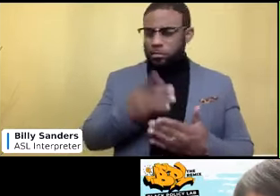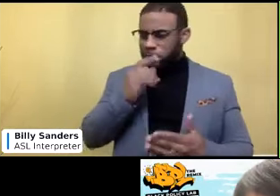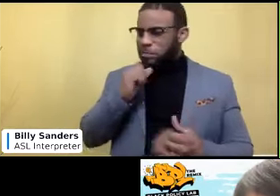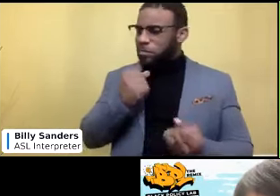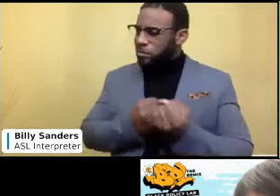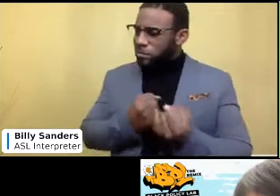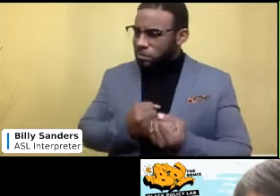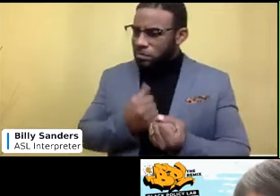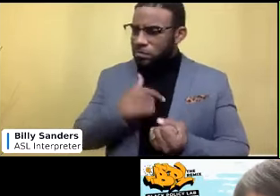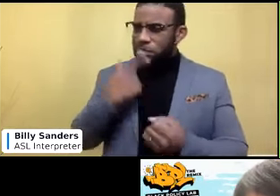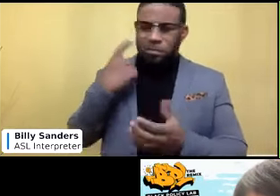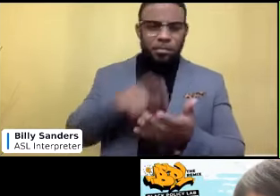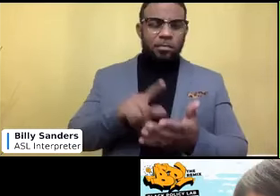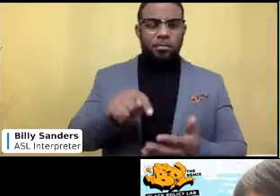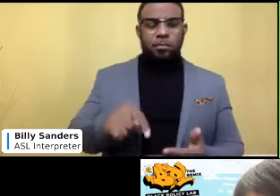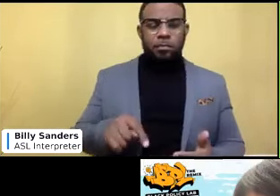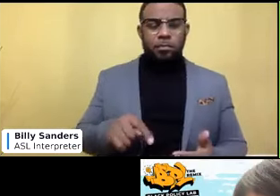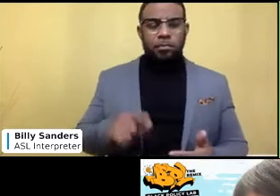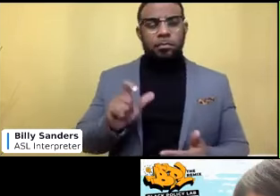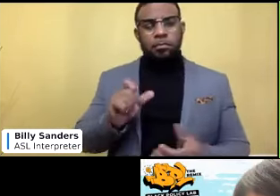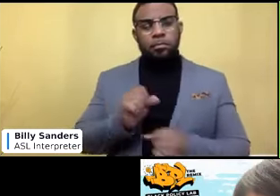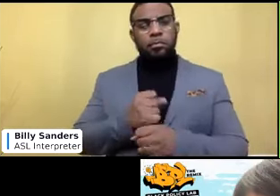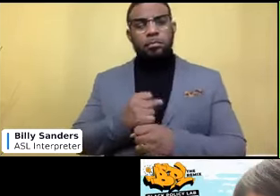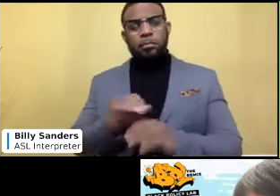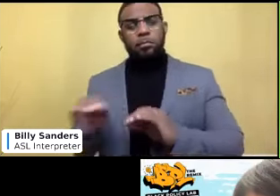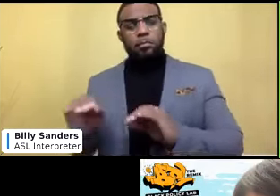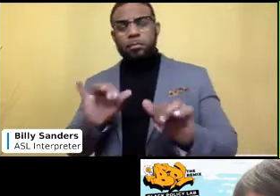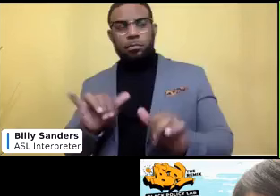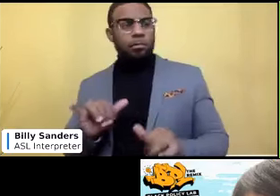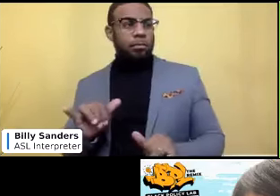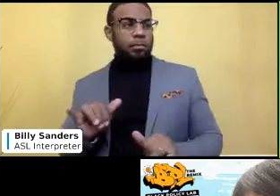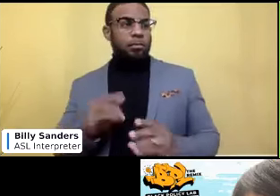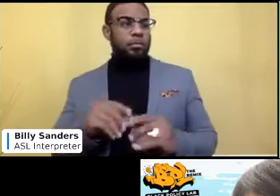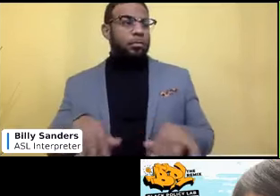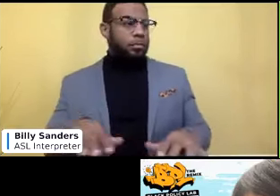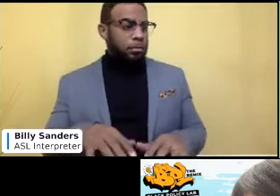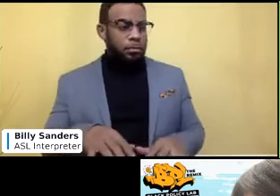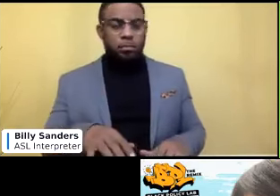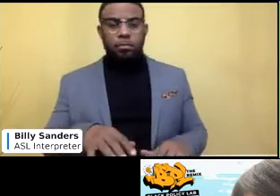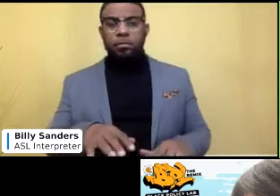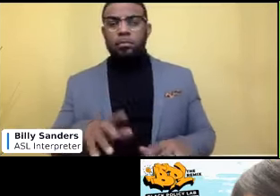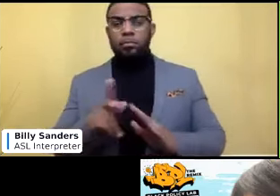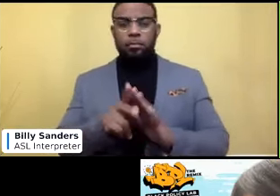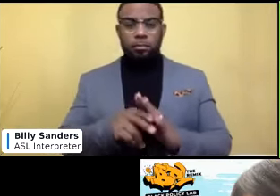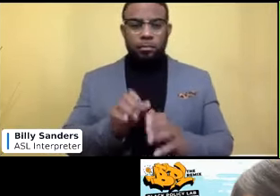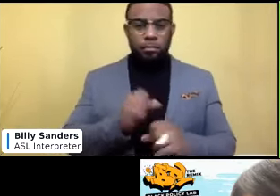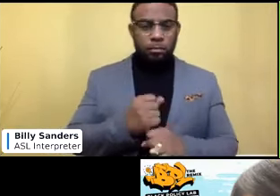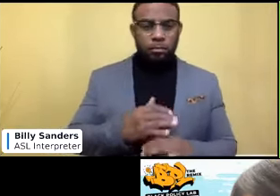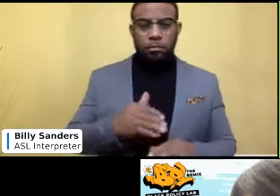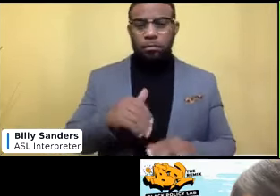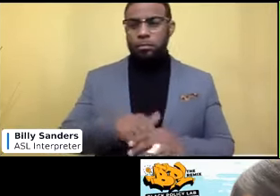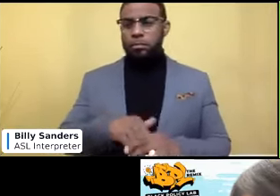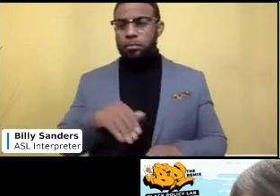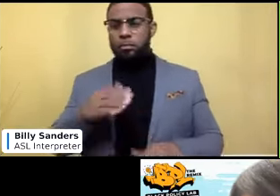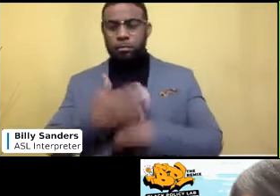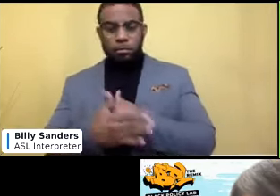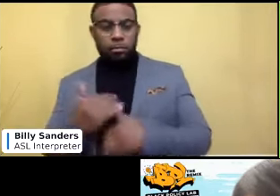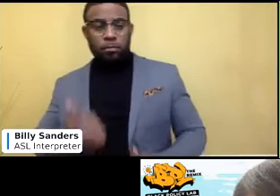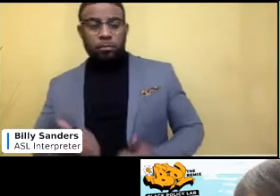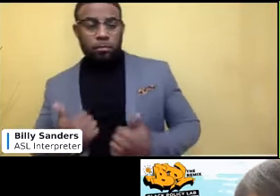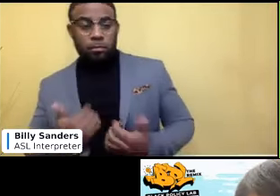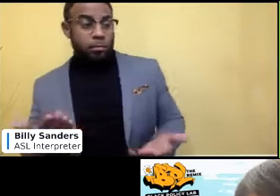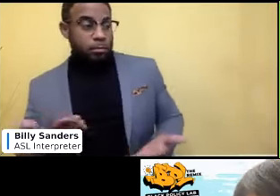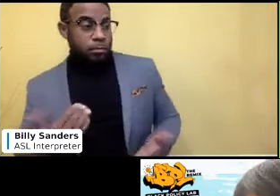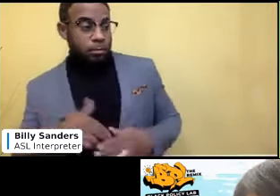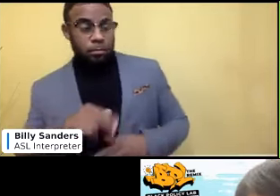support. We have to call it out. And we have to create movements like, on the ground. We are the policymakers in the countries that we reside in. Here,